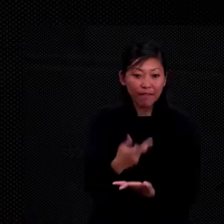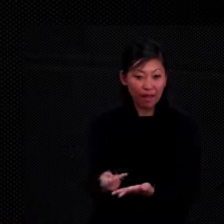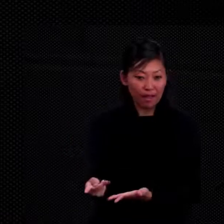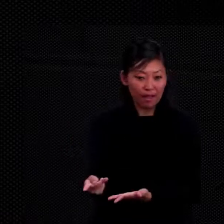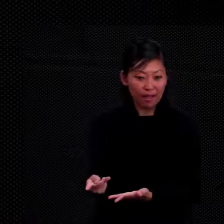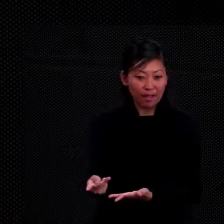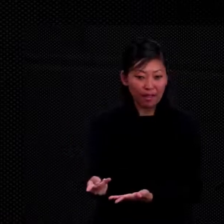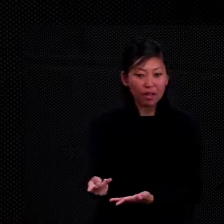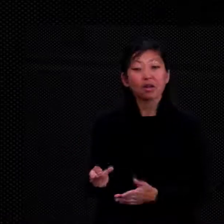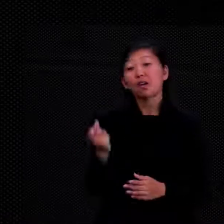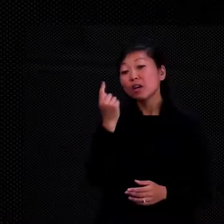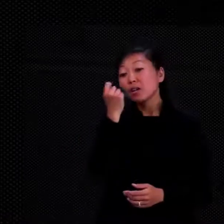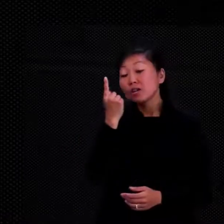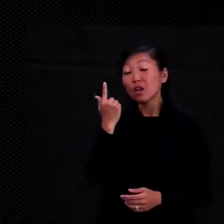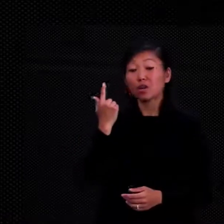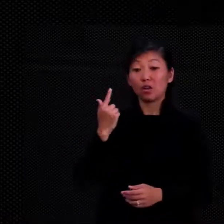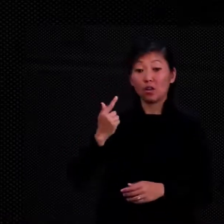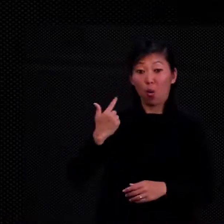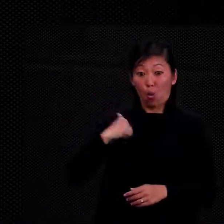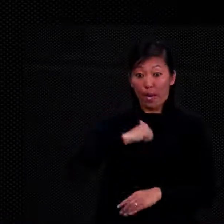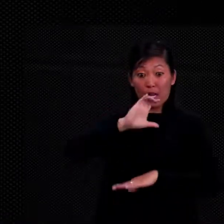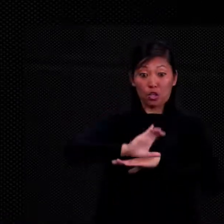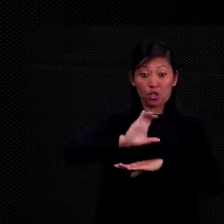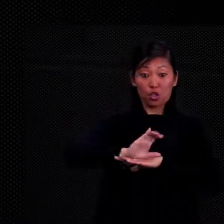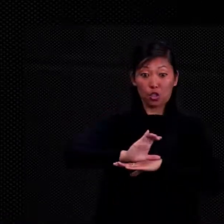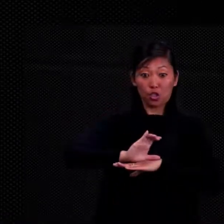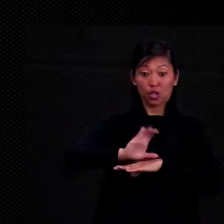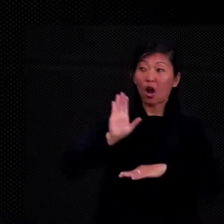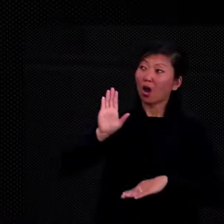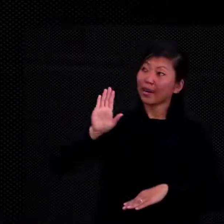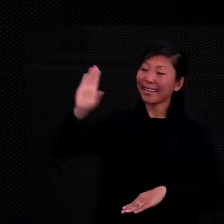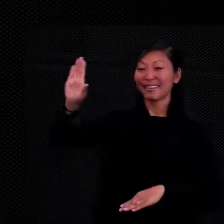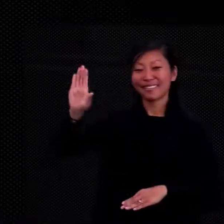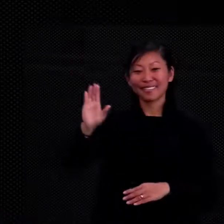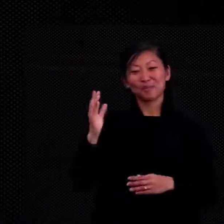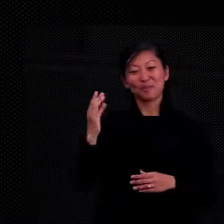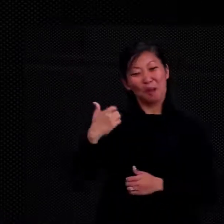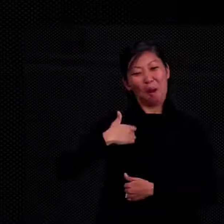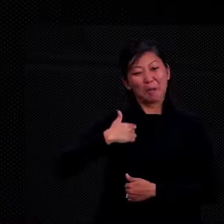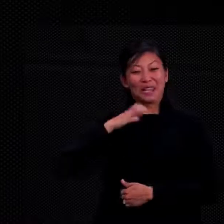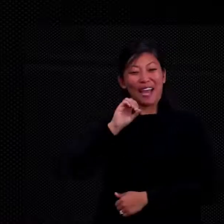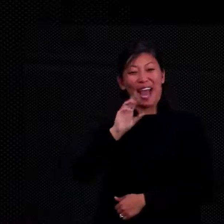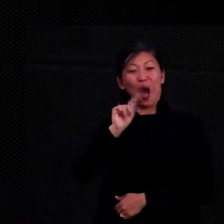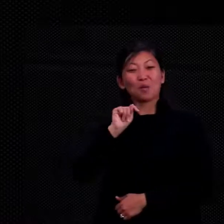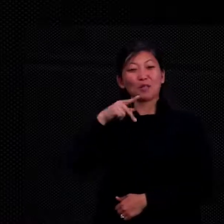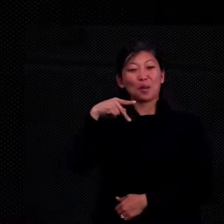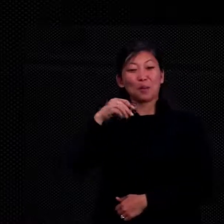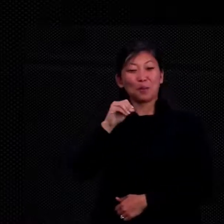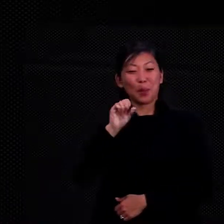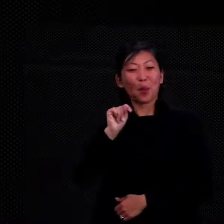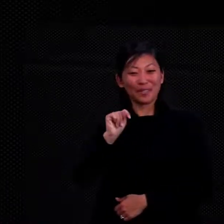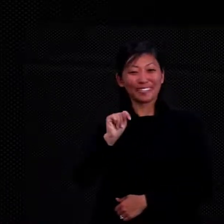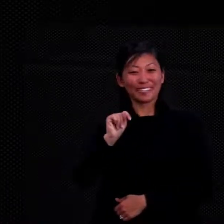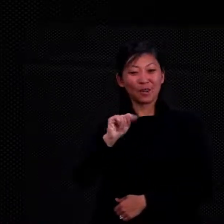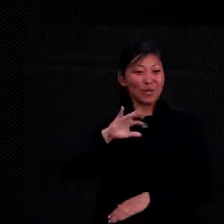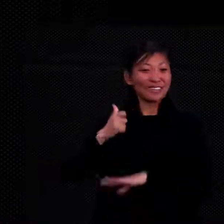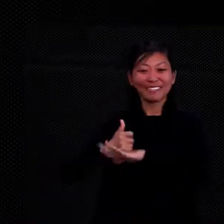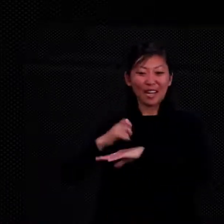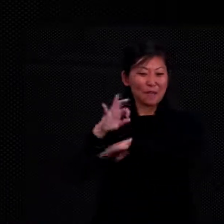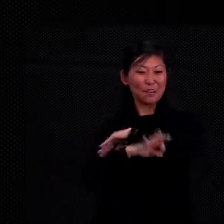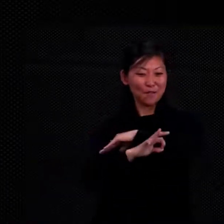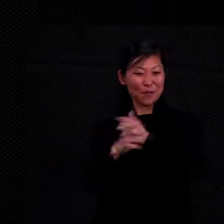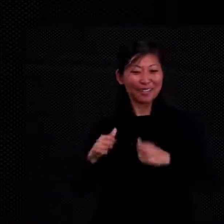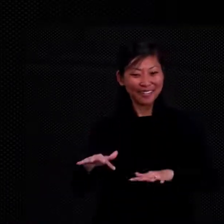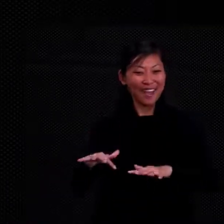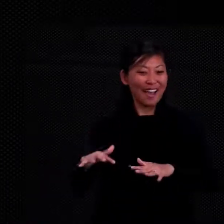outpost, but it just gives a glimpse of what the future kingdom is. It gives us a taste of what is to come, but